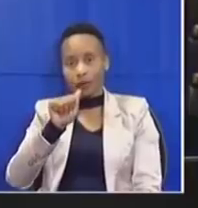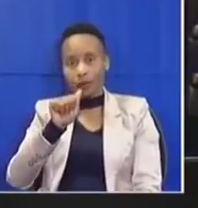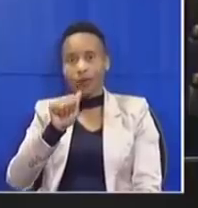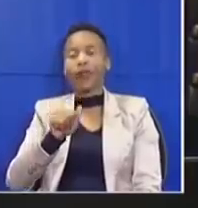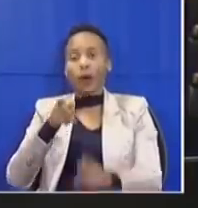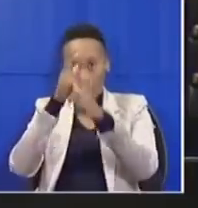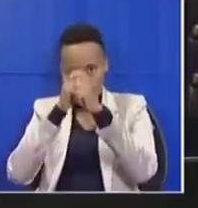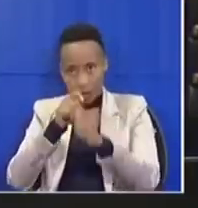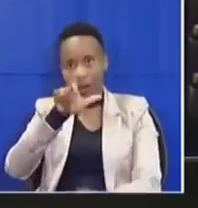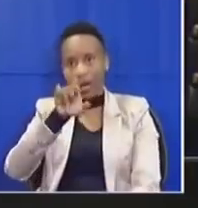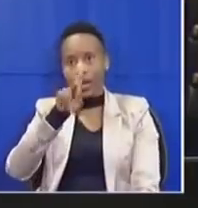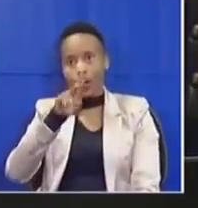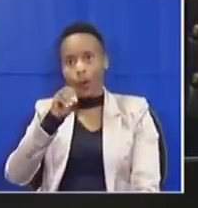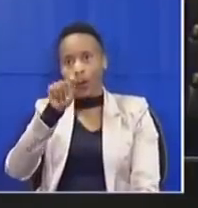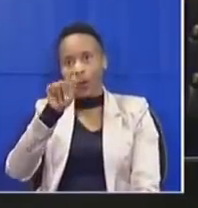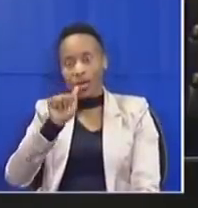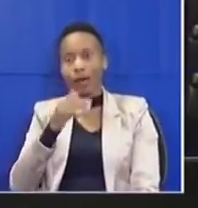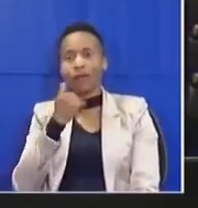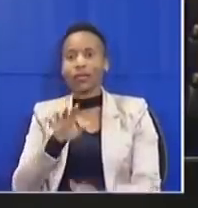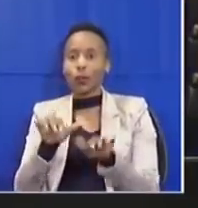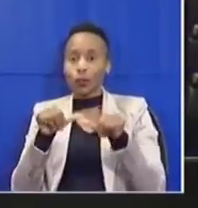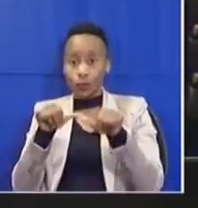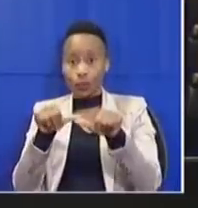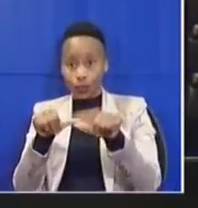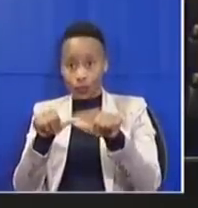Honourable Lekota, please continue.